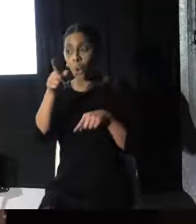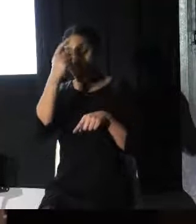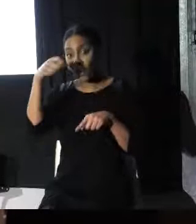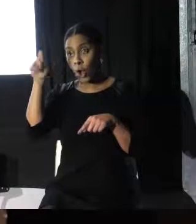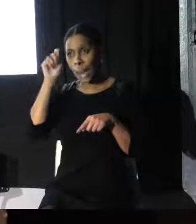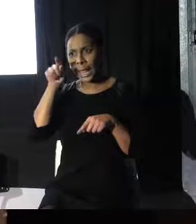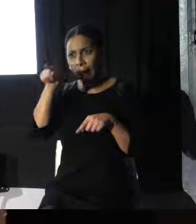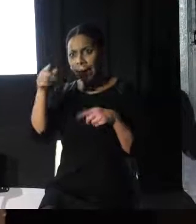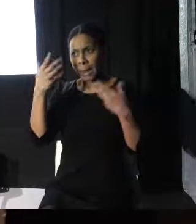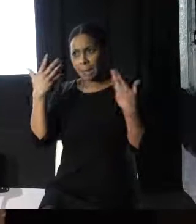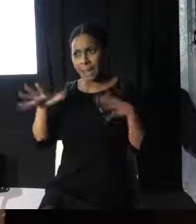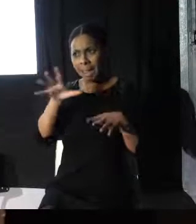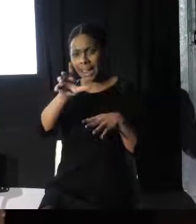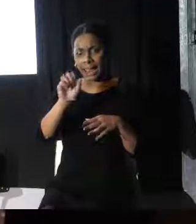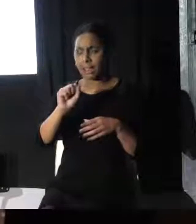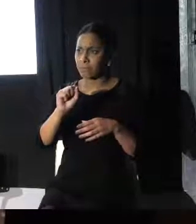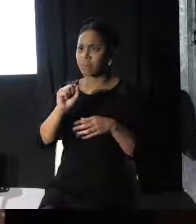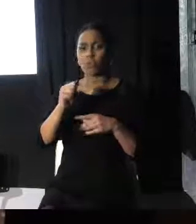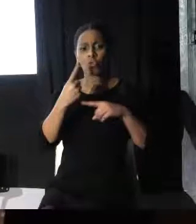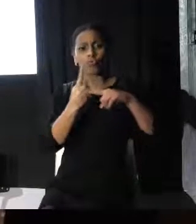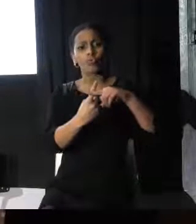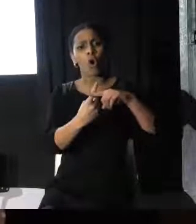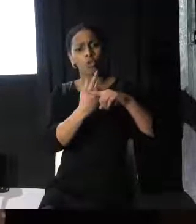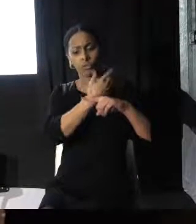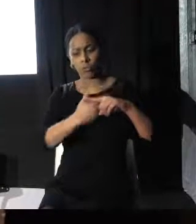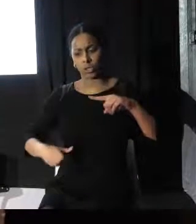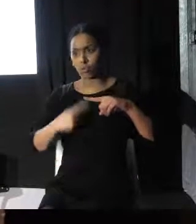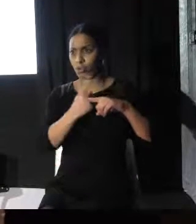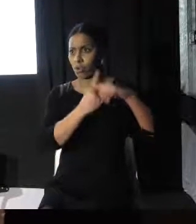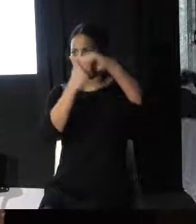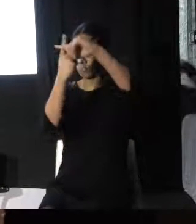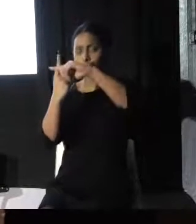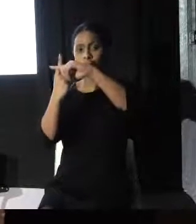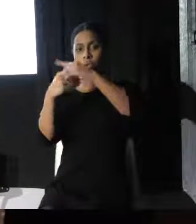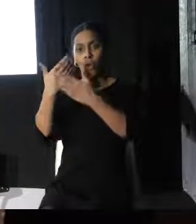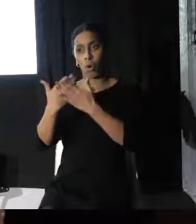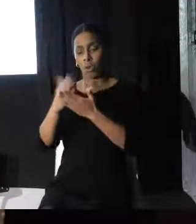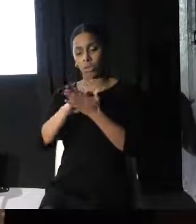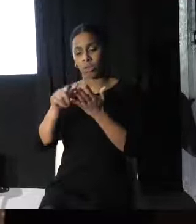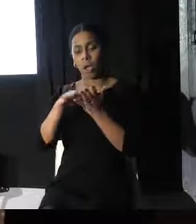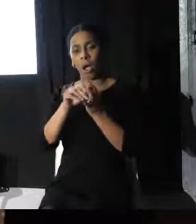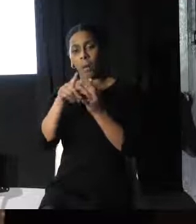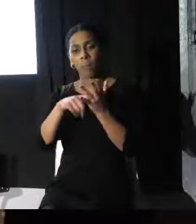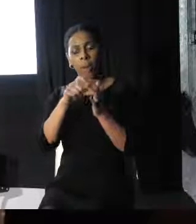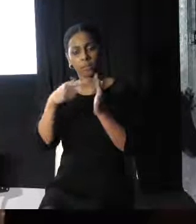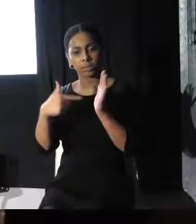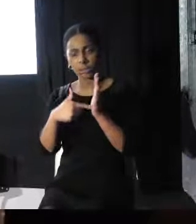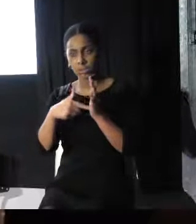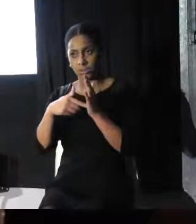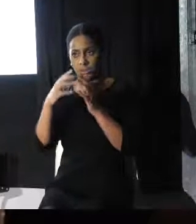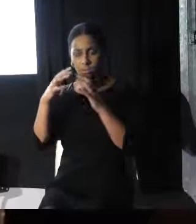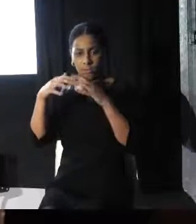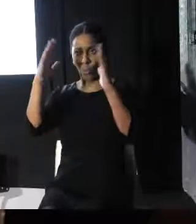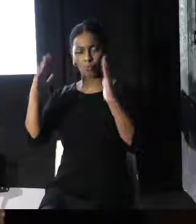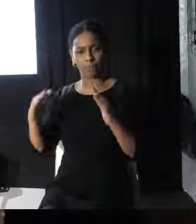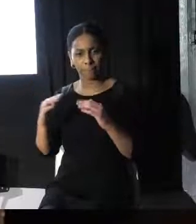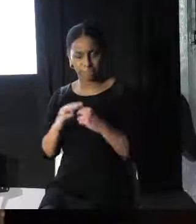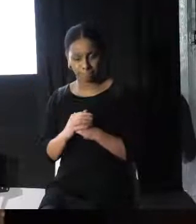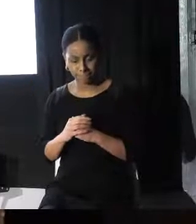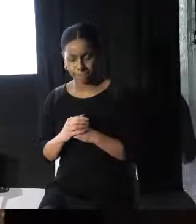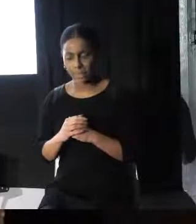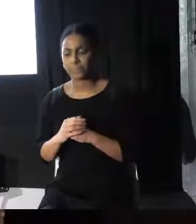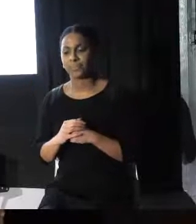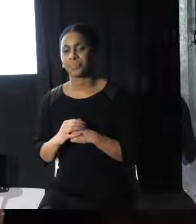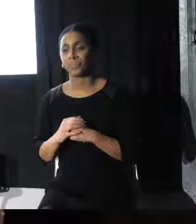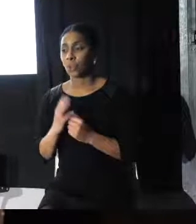active installation of a Protestant cross that has gone on to Humboldt Forum there. So really I want